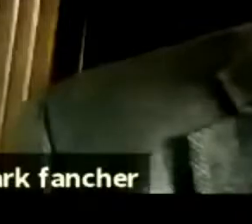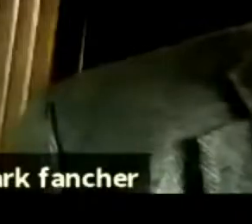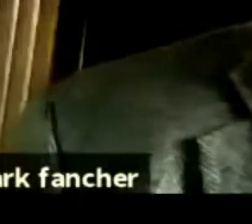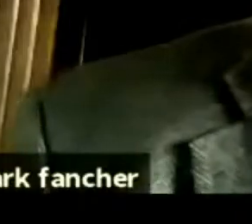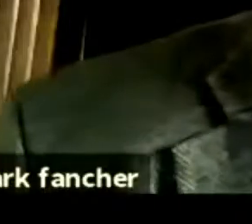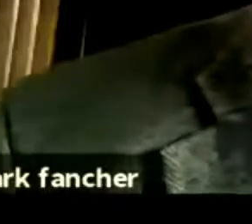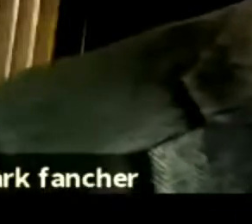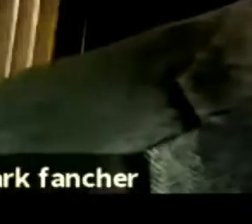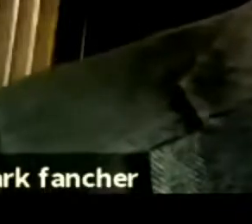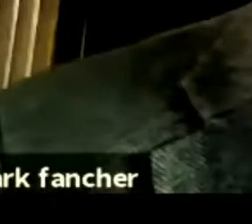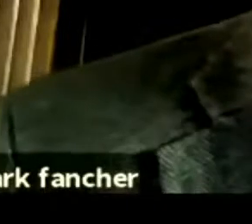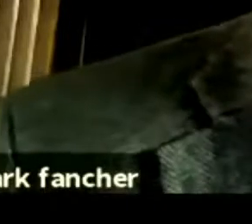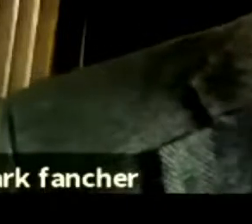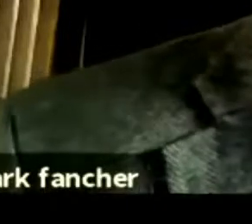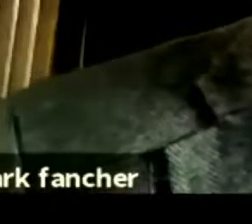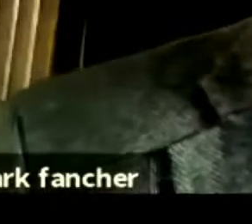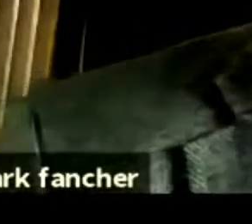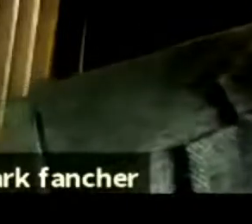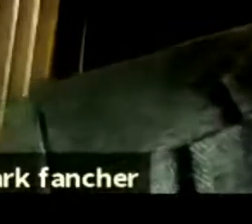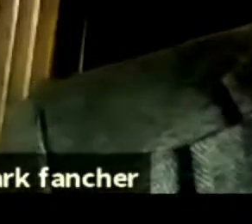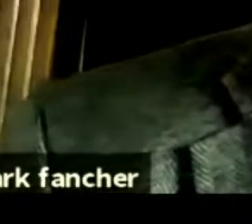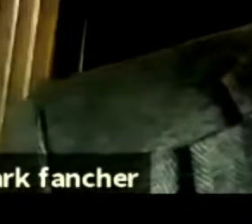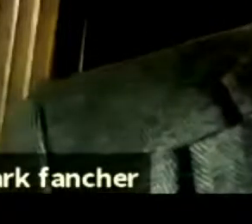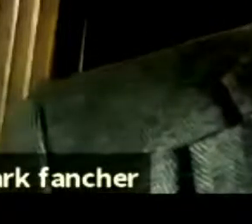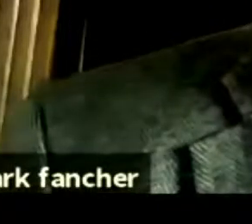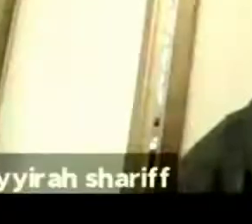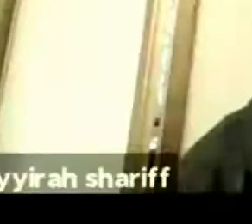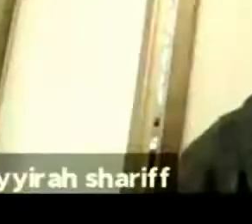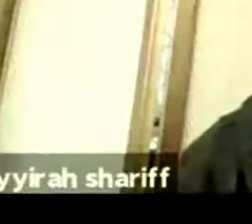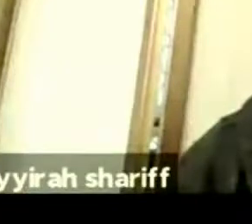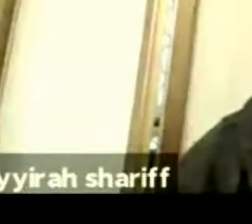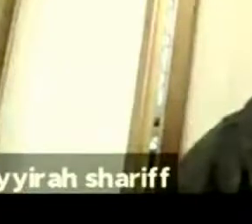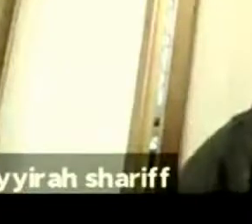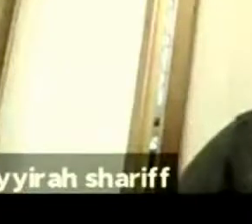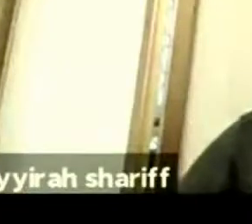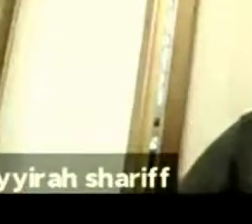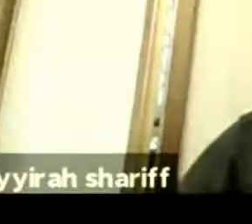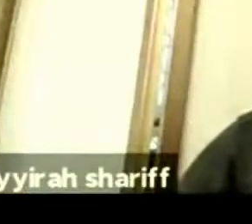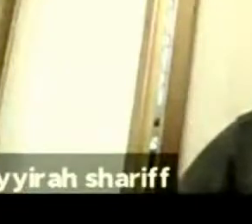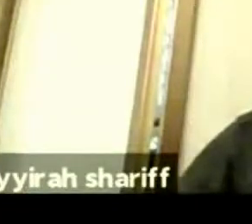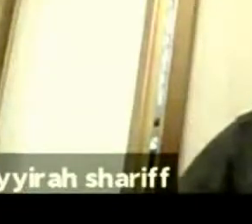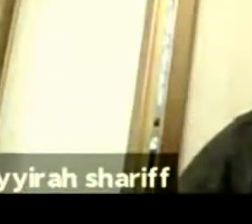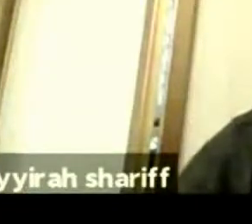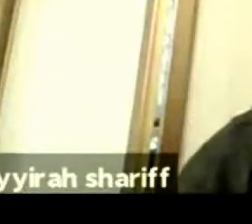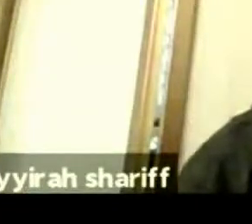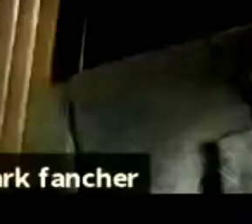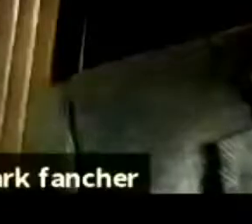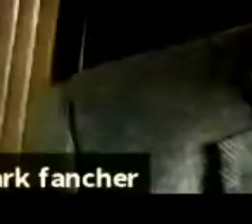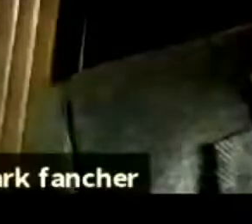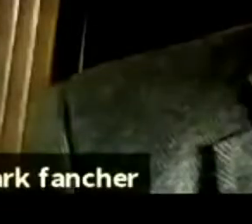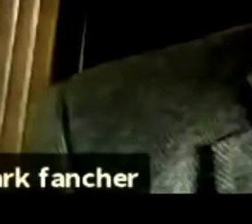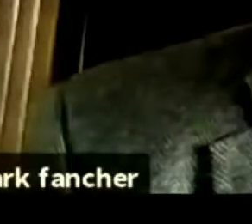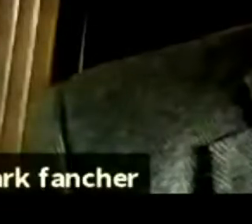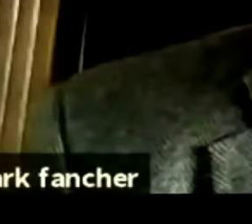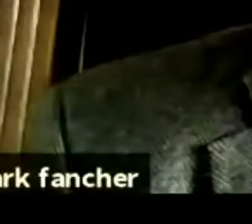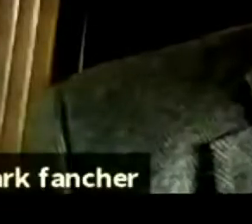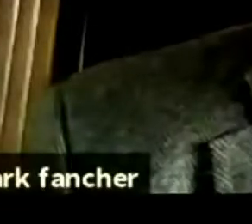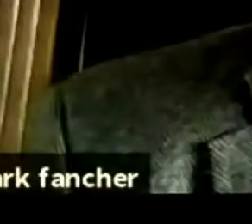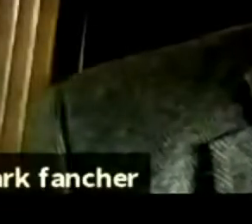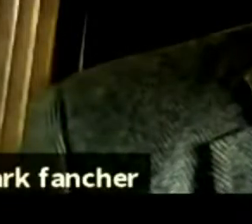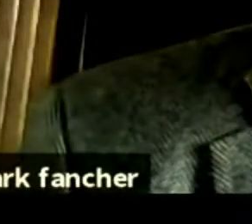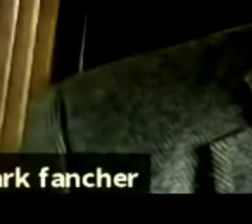the municipality of your residence. I live in Flint, Michigan. And how long have you resided